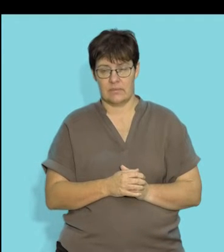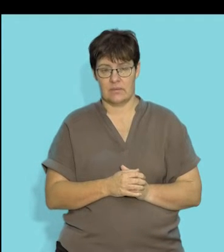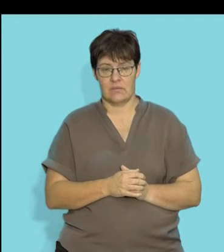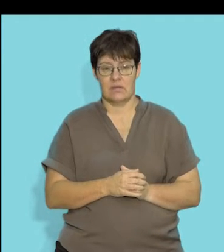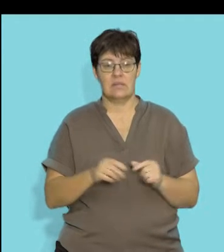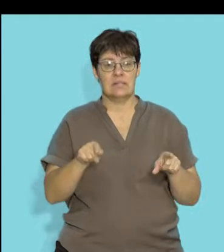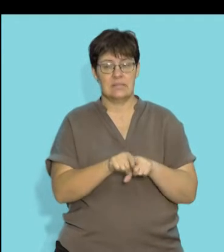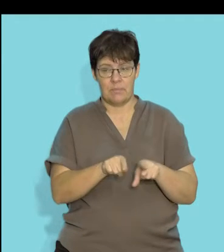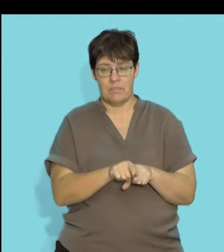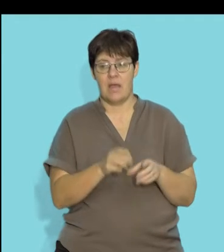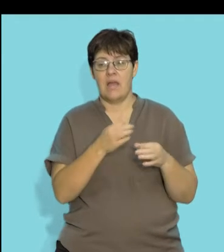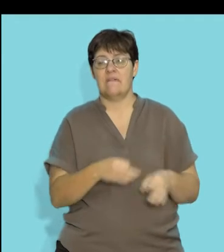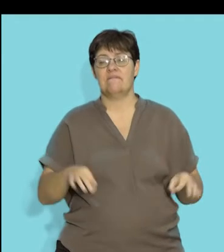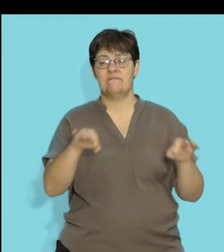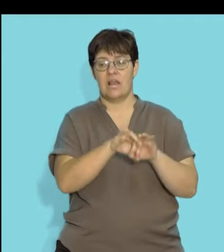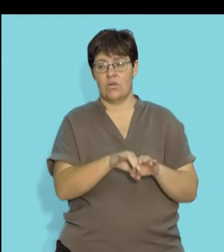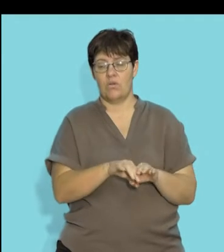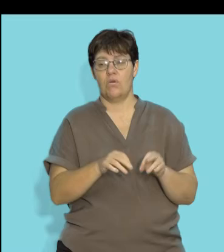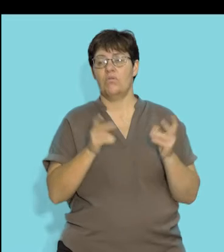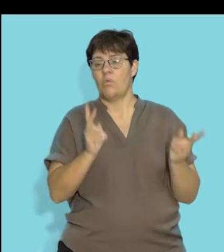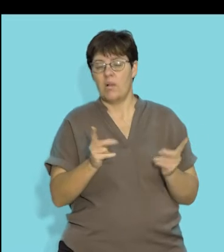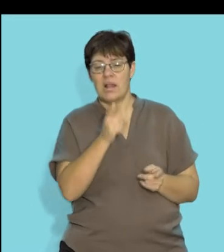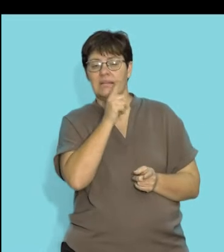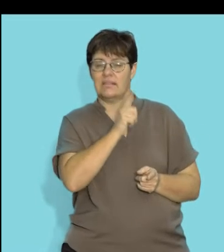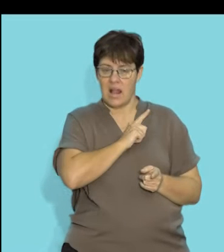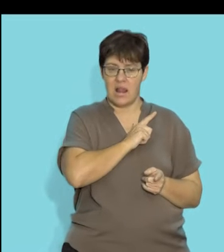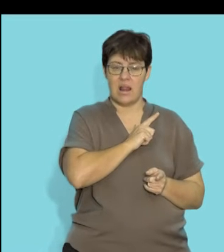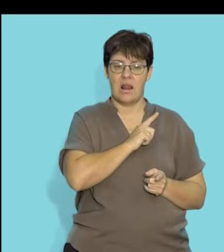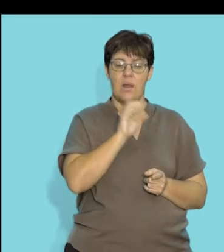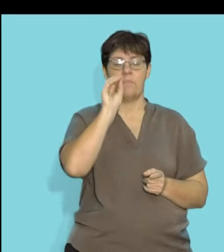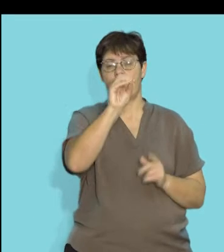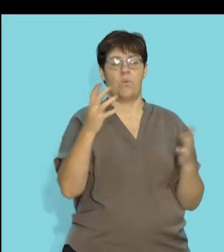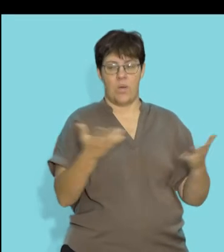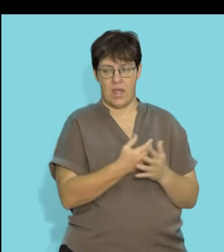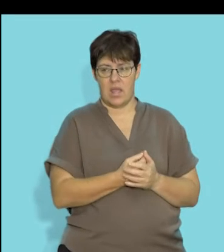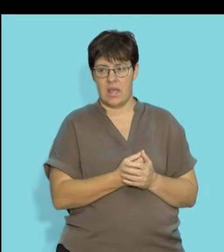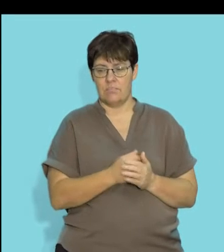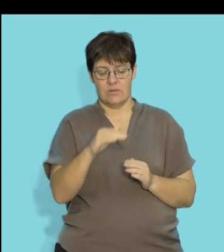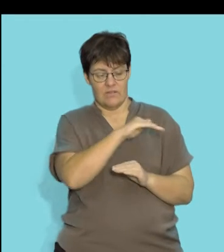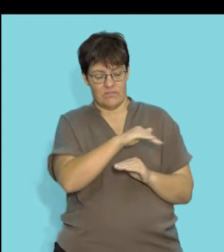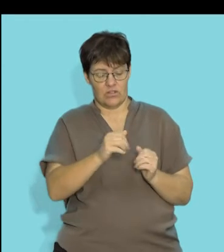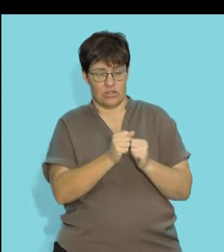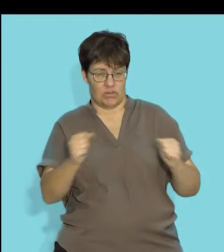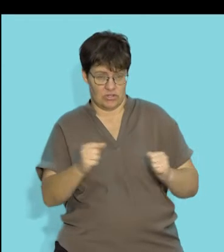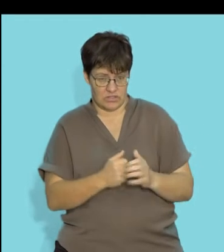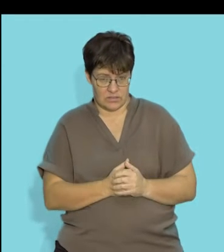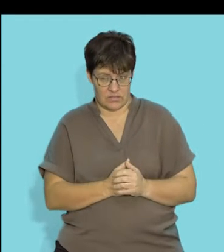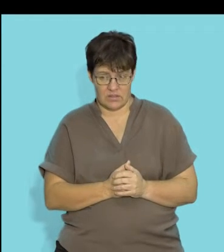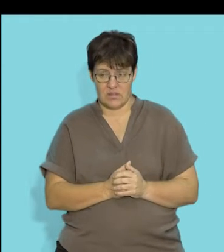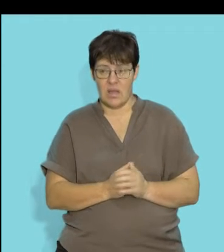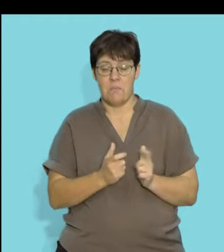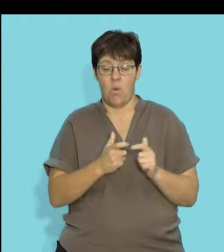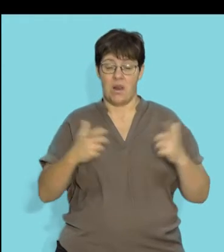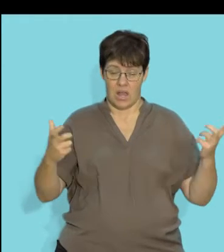that. And then also, the value of A normally tells us where the graph is going to be, which is the vertical